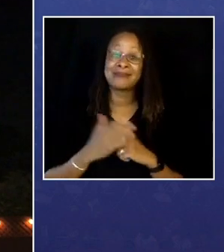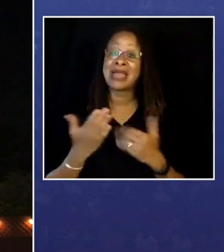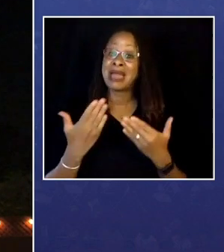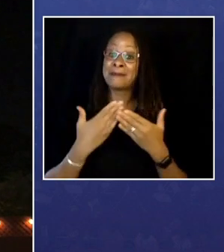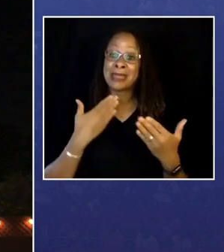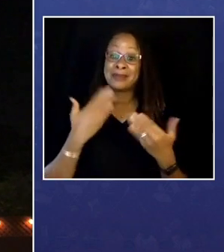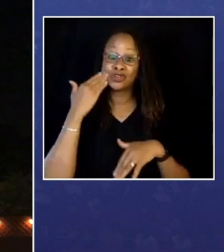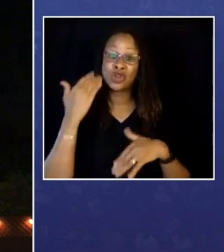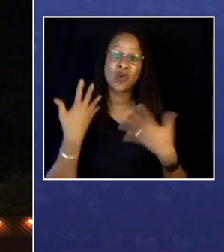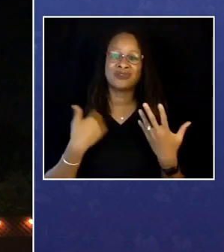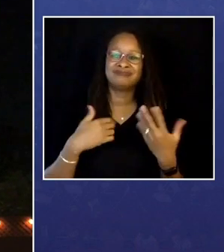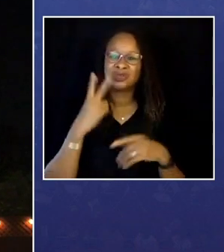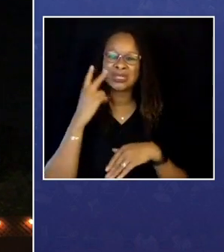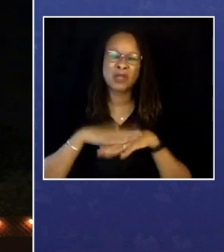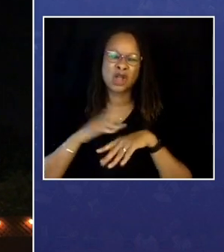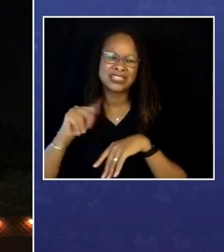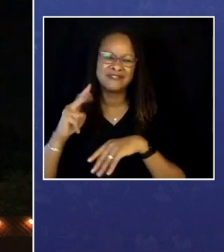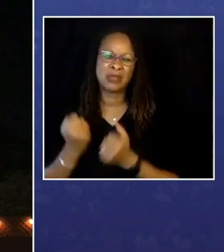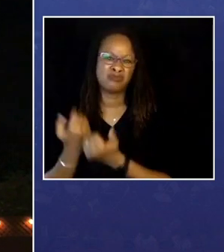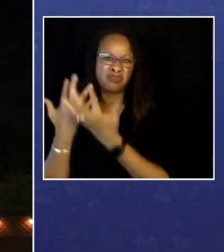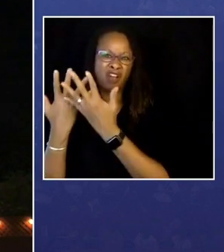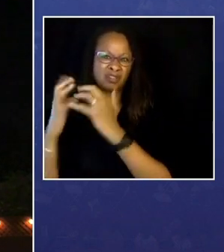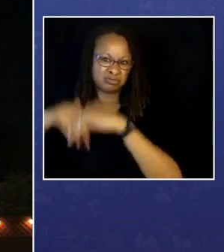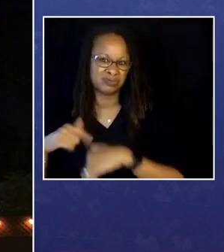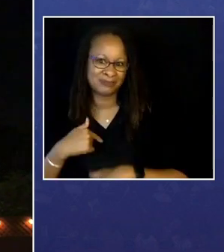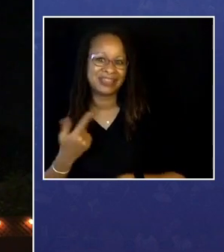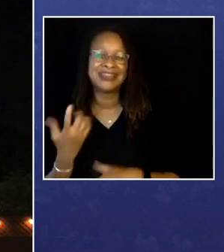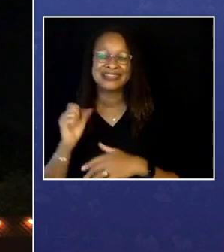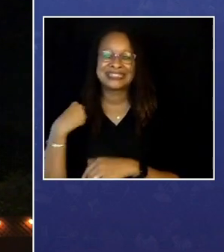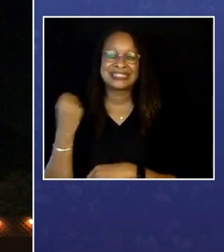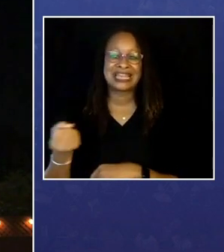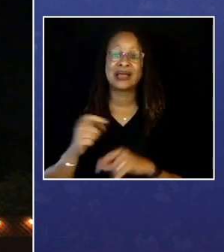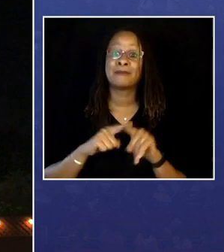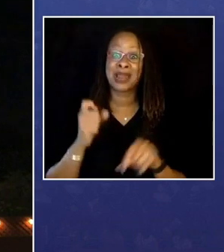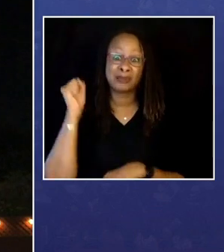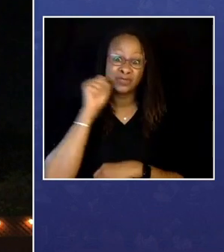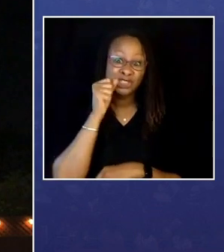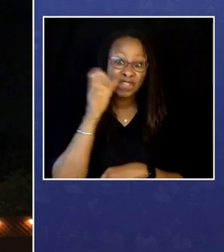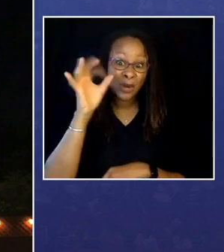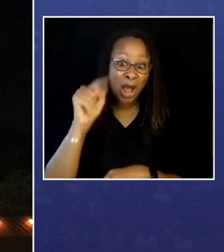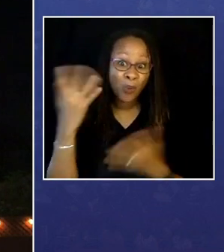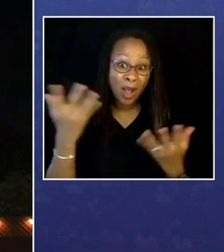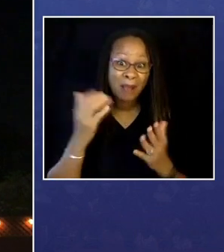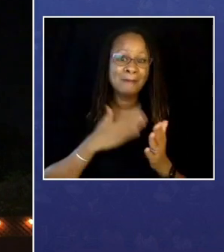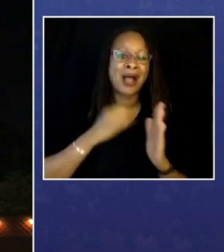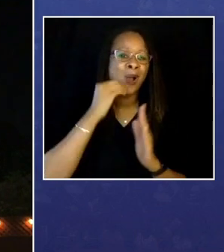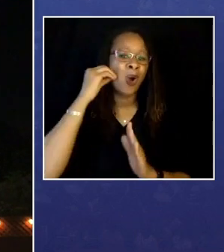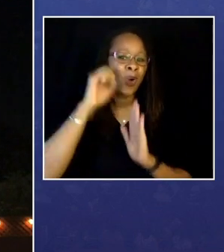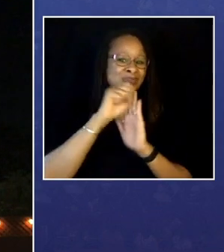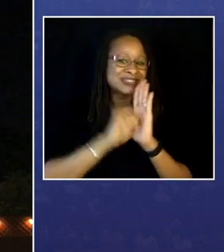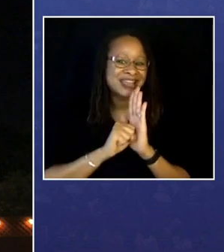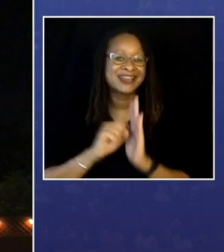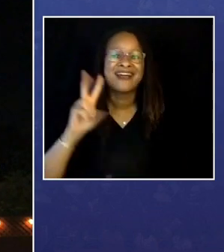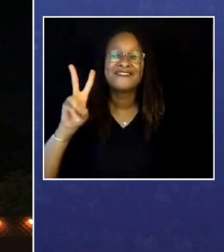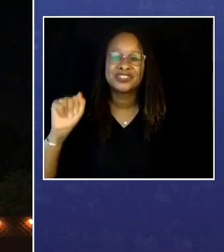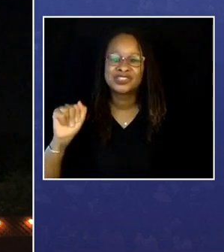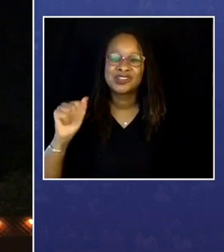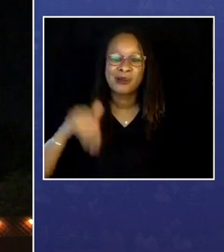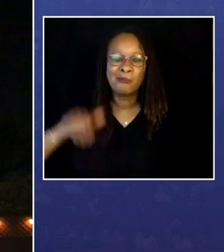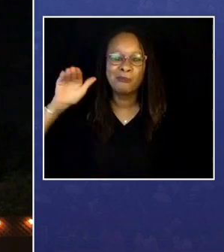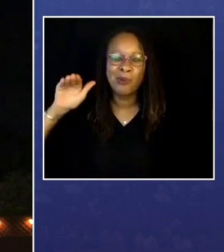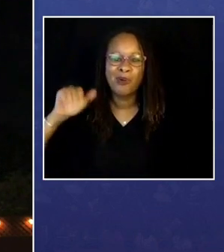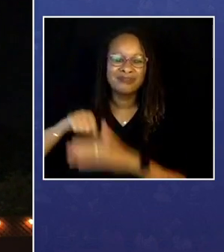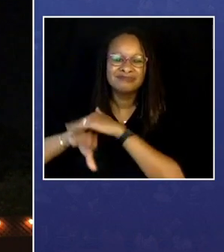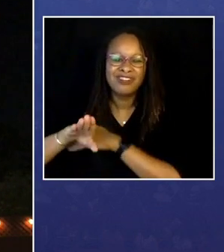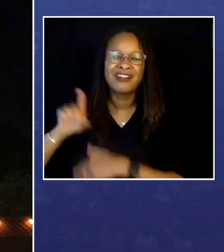might know me from putting out Make Believe Fires in Seattle, but tonight, I wanted to shout out my home state of Virginia. That's right, I was born and raised in